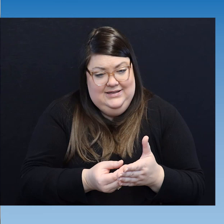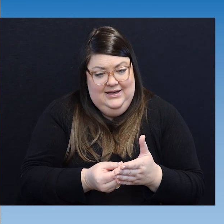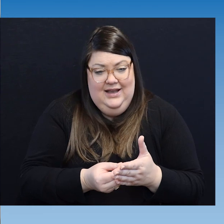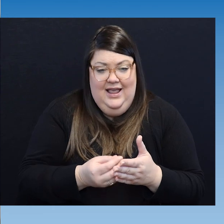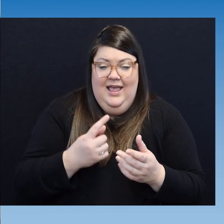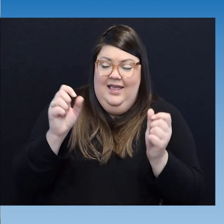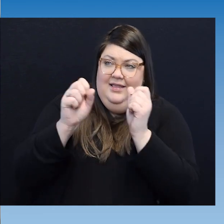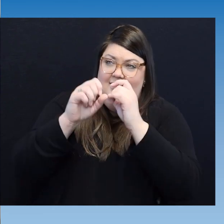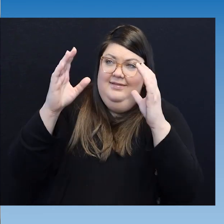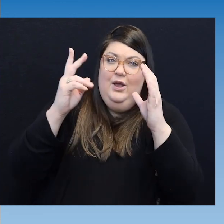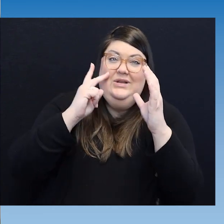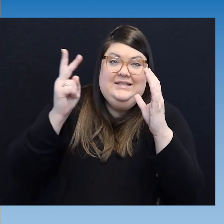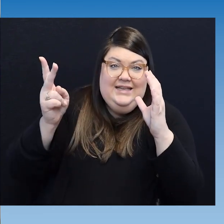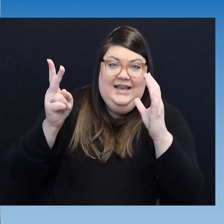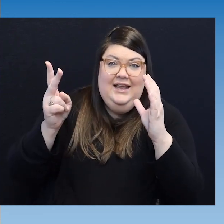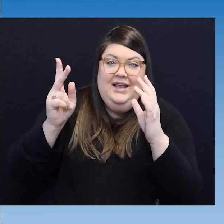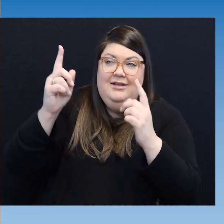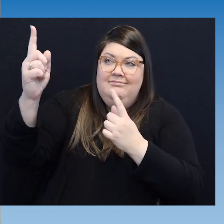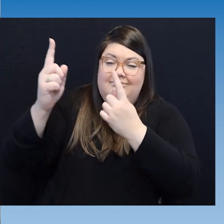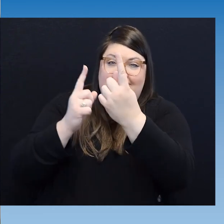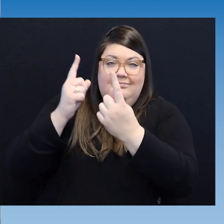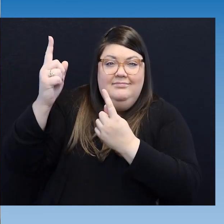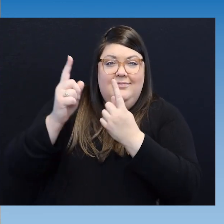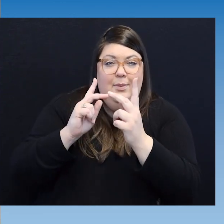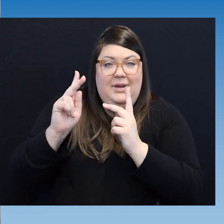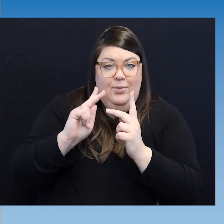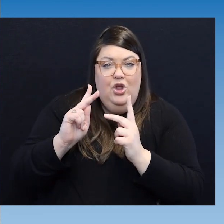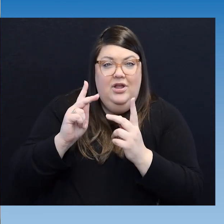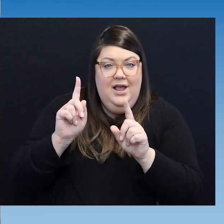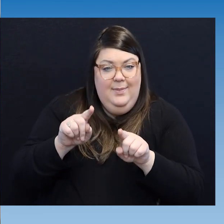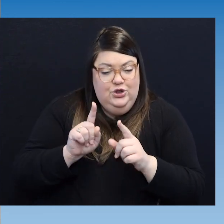loved ones coming to meet them at the end of their life. And